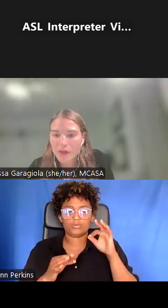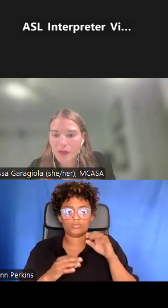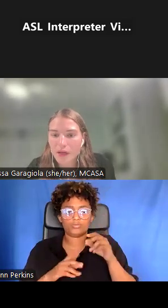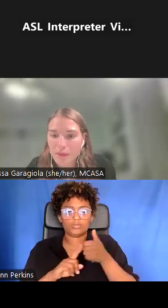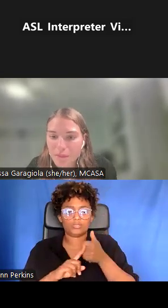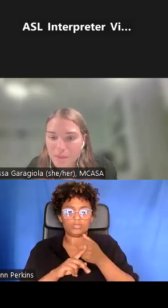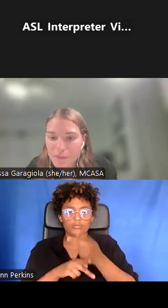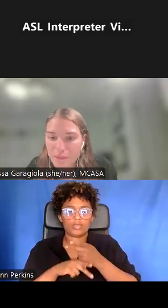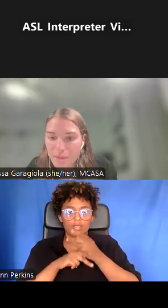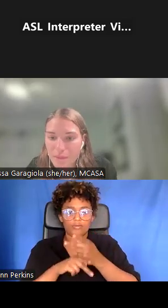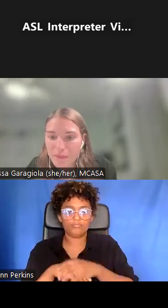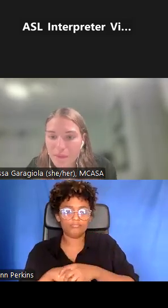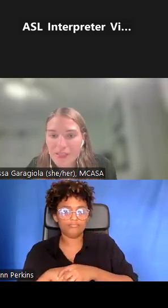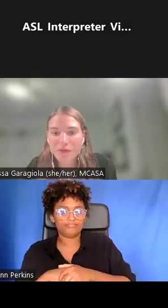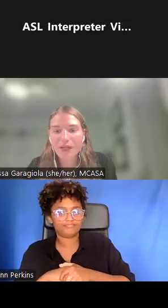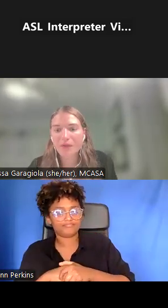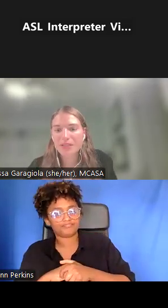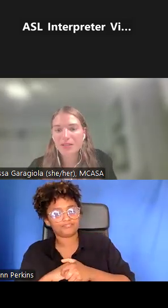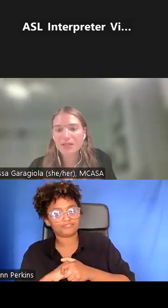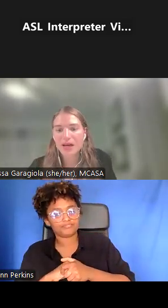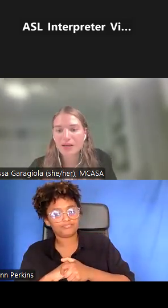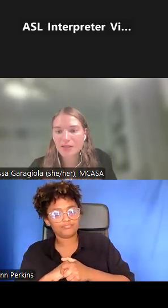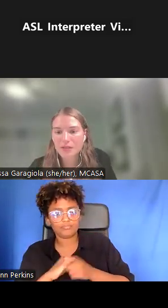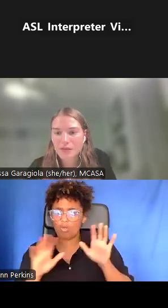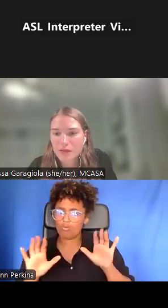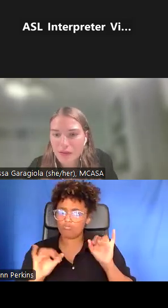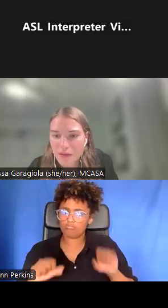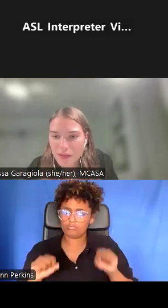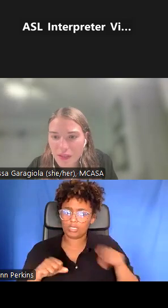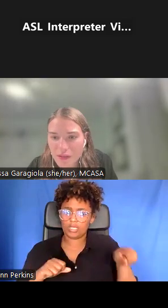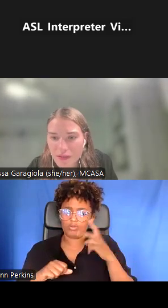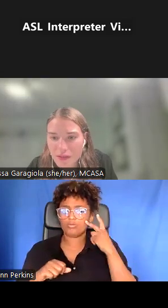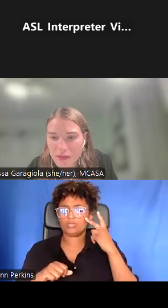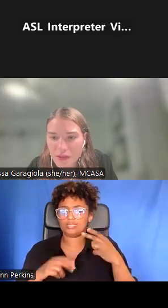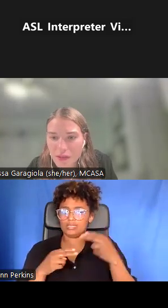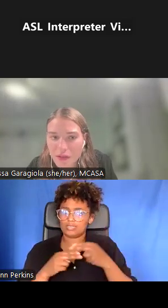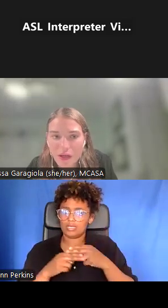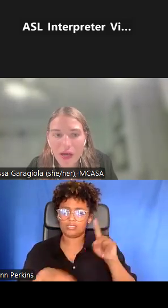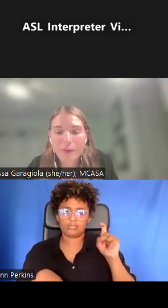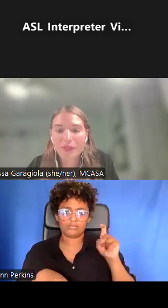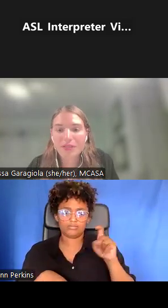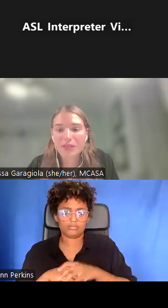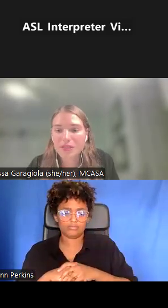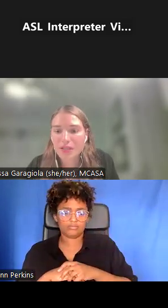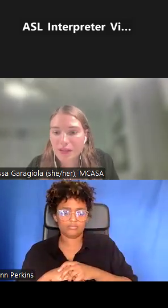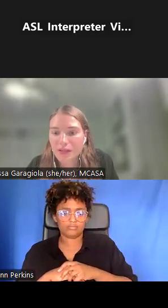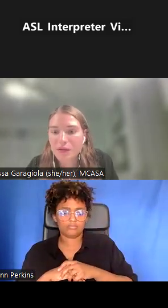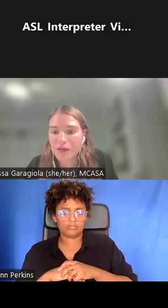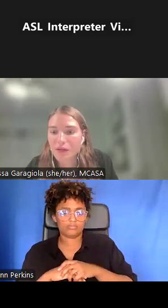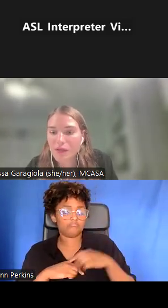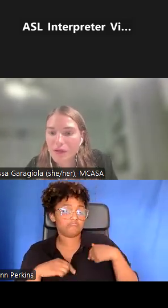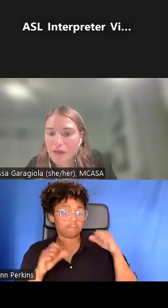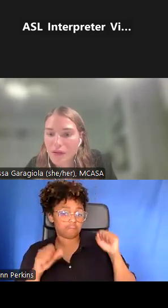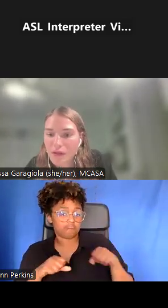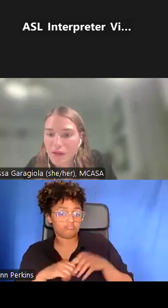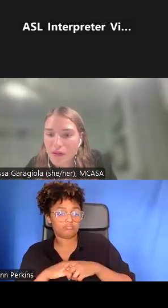Oh, um, is everyone able to see the slides? Looks like I'm able to see the slides. Okay.